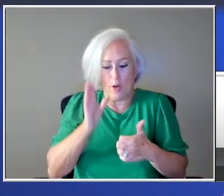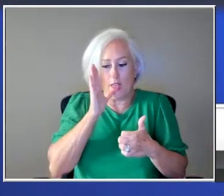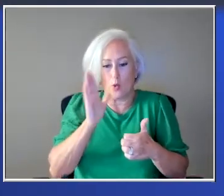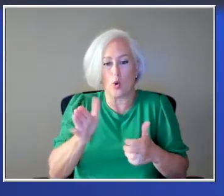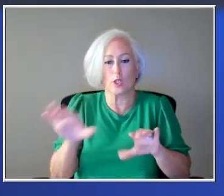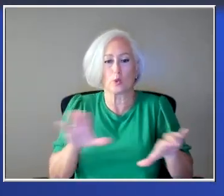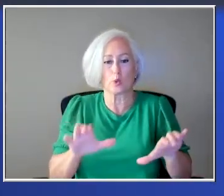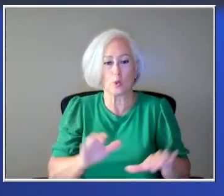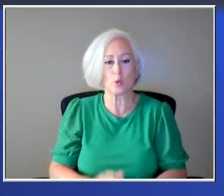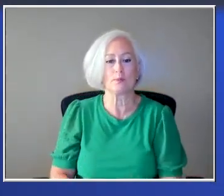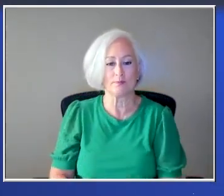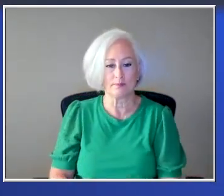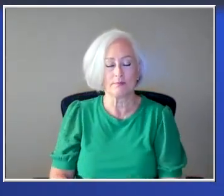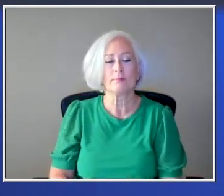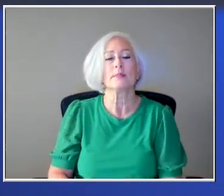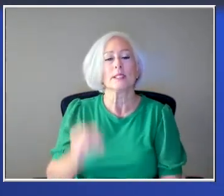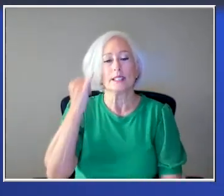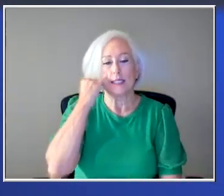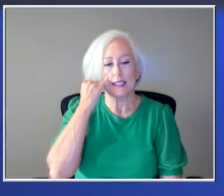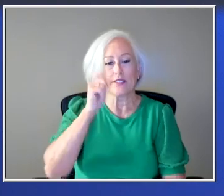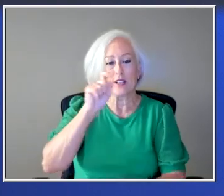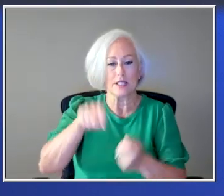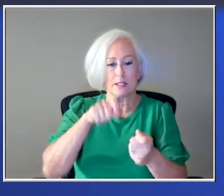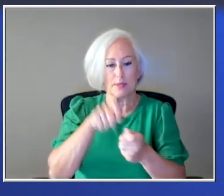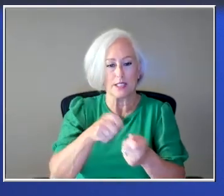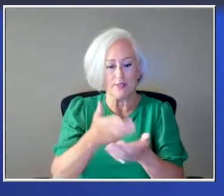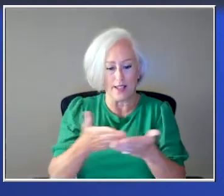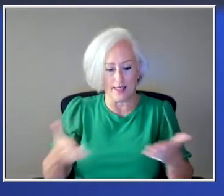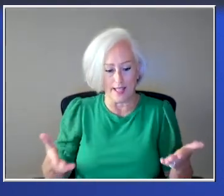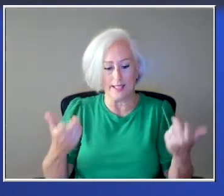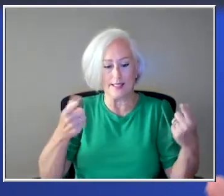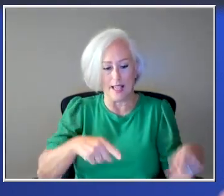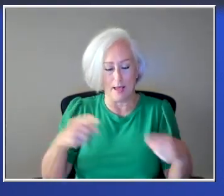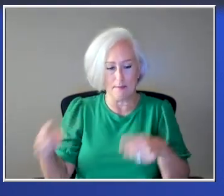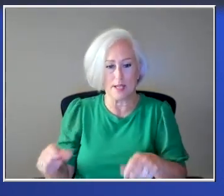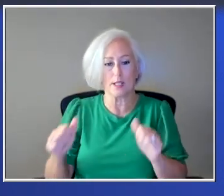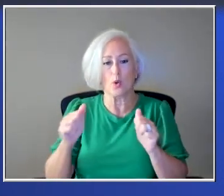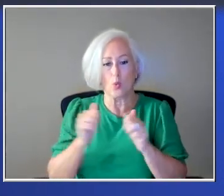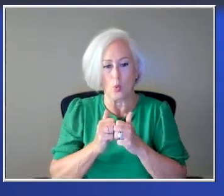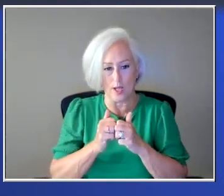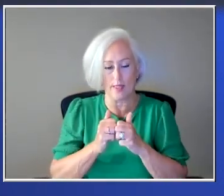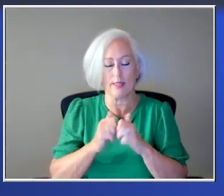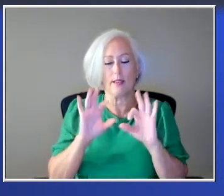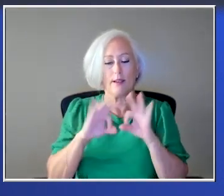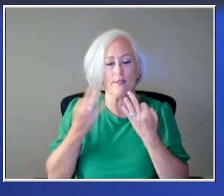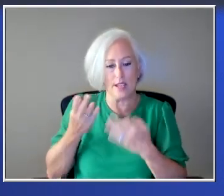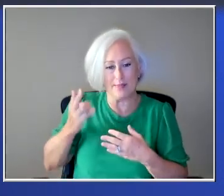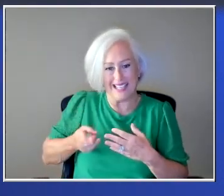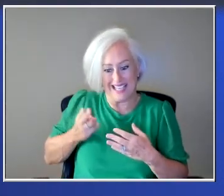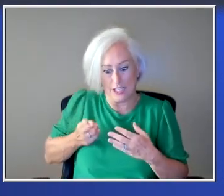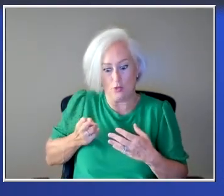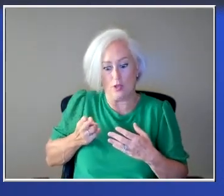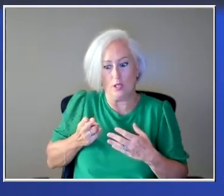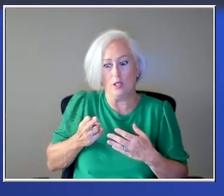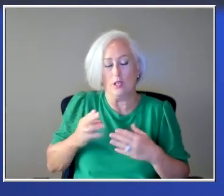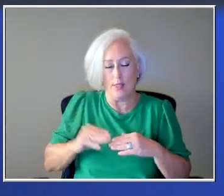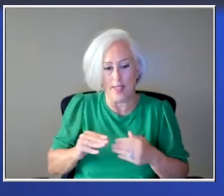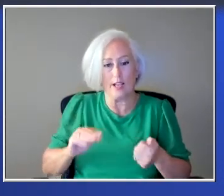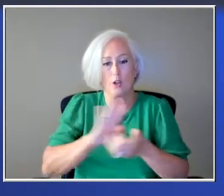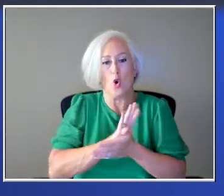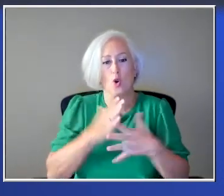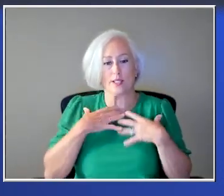are specific elements of a family's history that are important and known to cause health problems in that